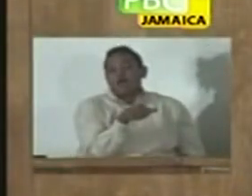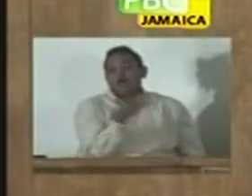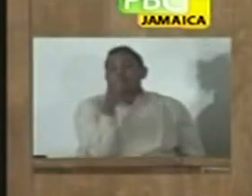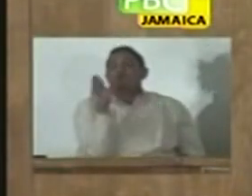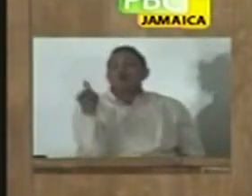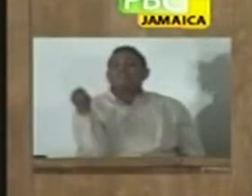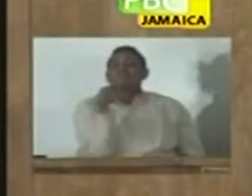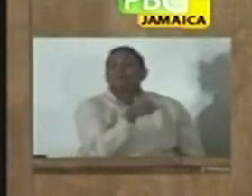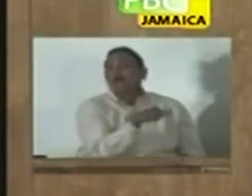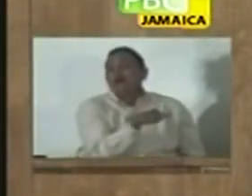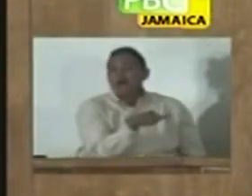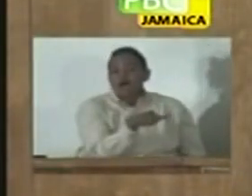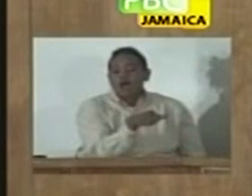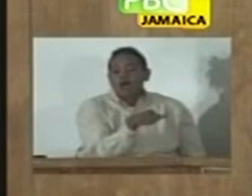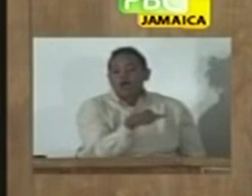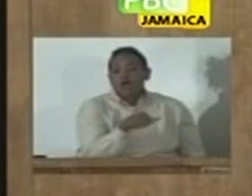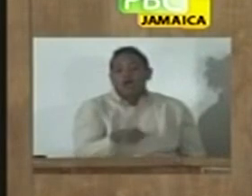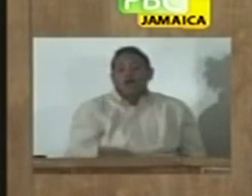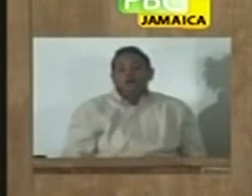back?